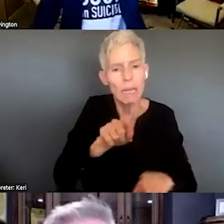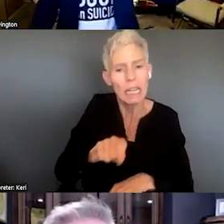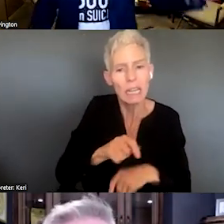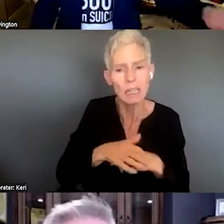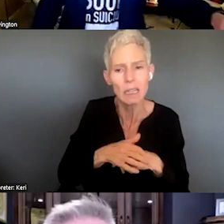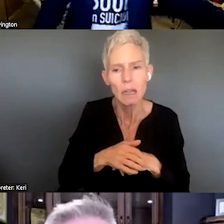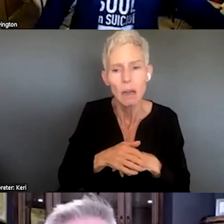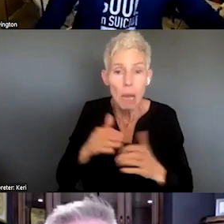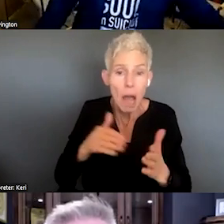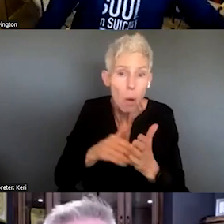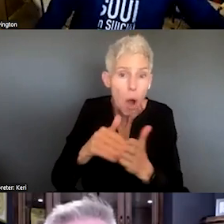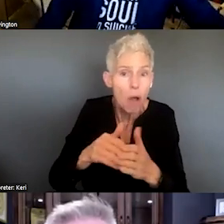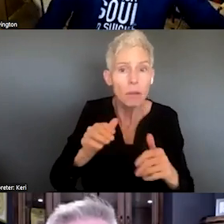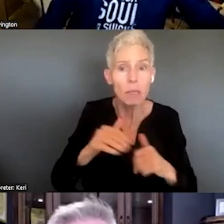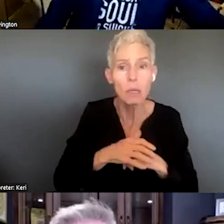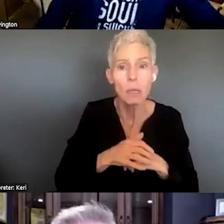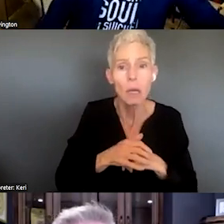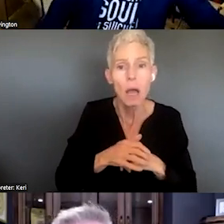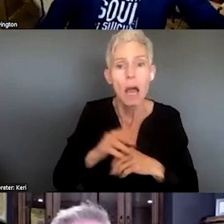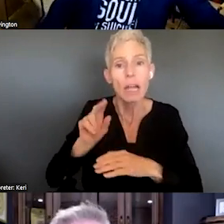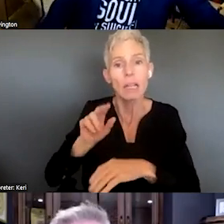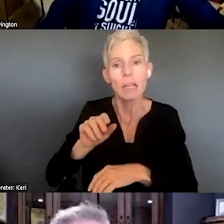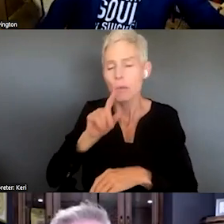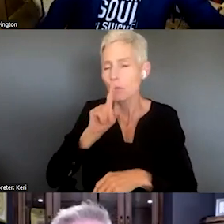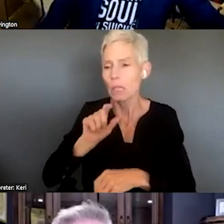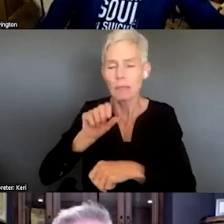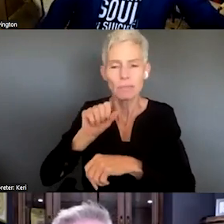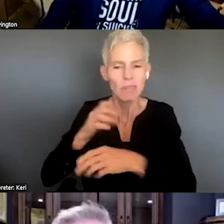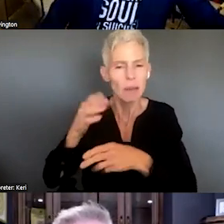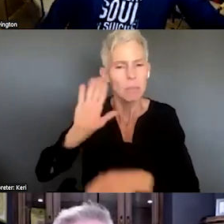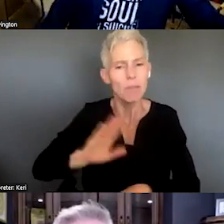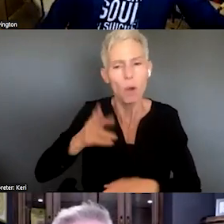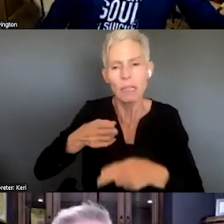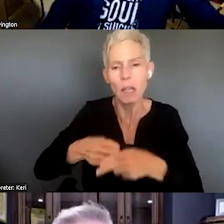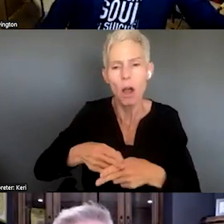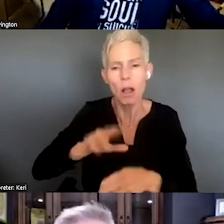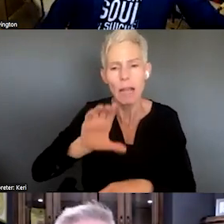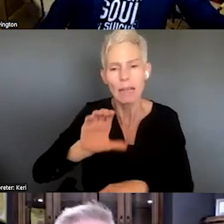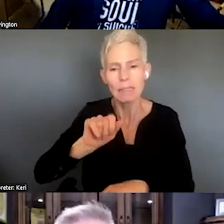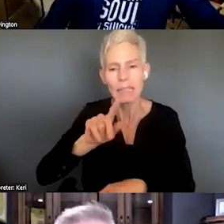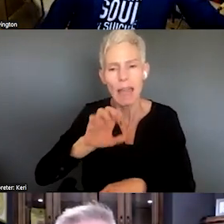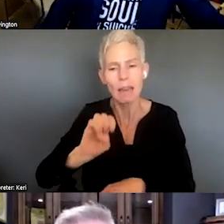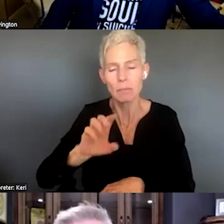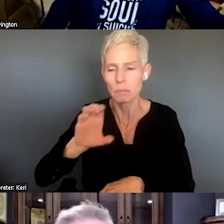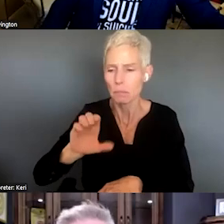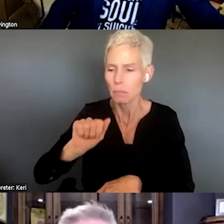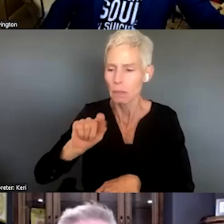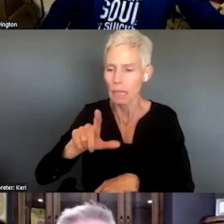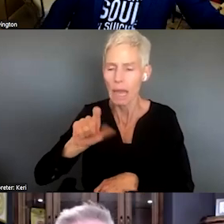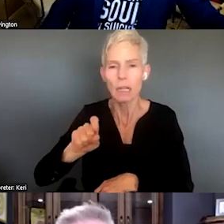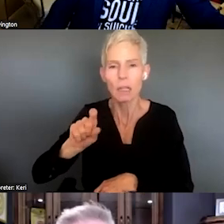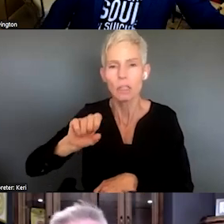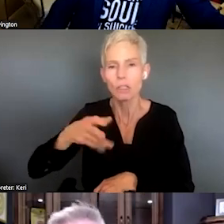frequently, maybe even the rule, I used to call it a cattle chute. All I could really do is look at somebody and say, yes, hospital,